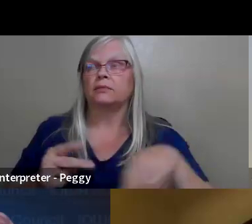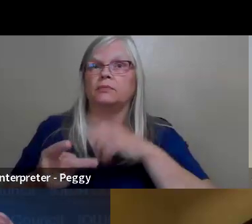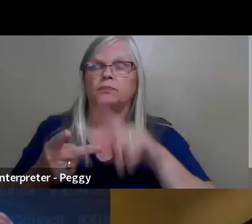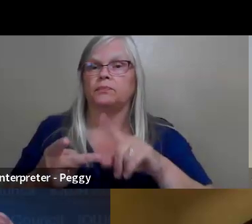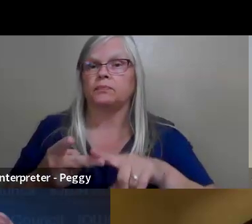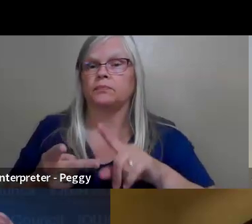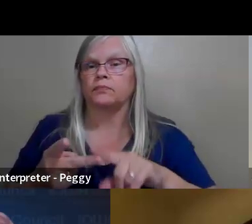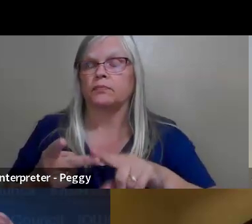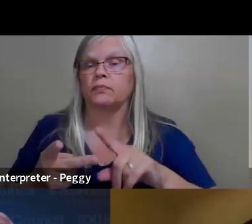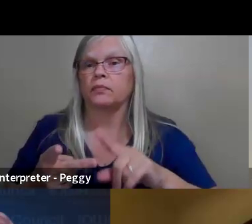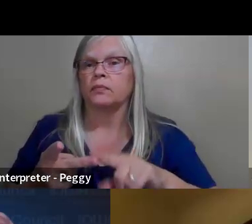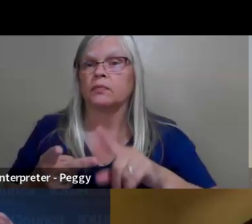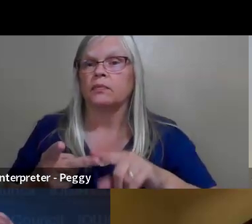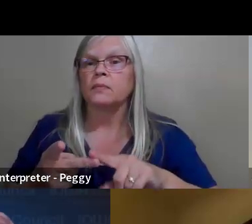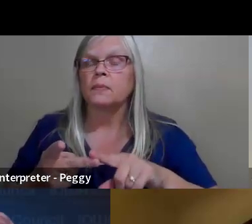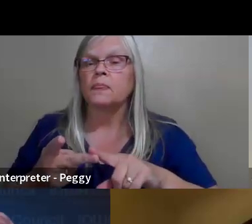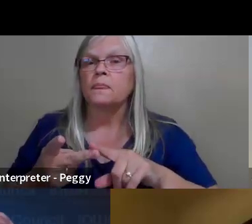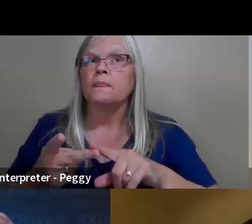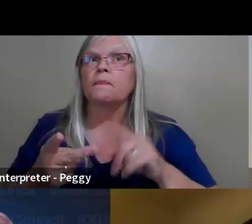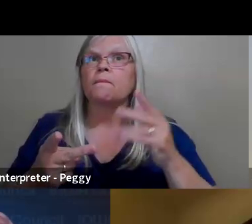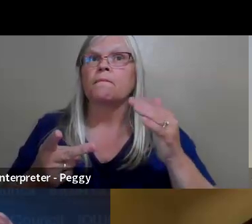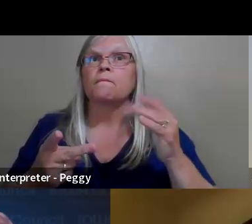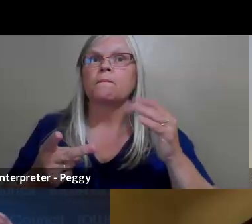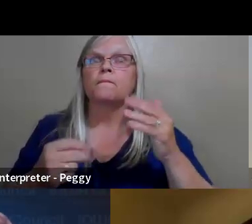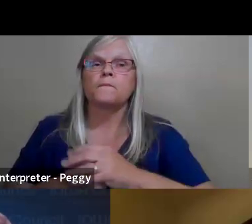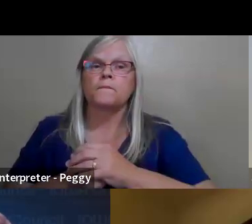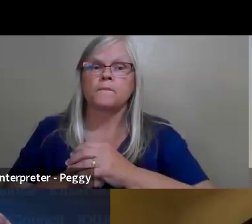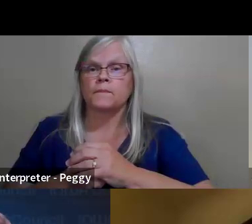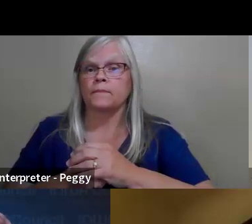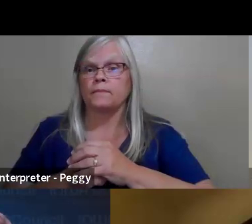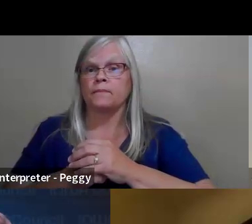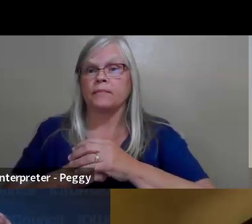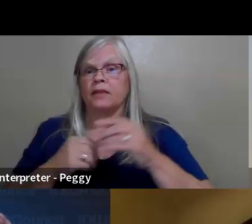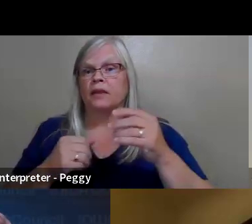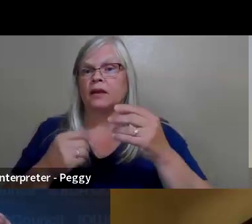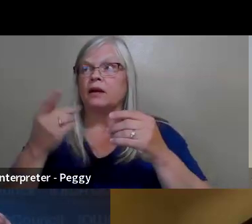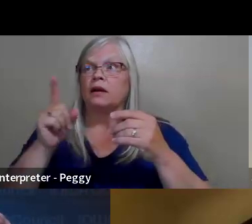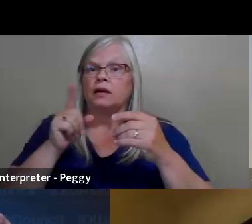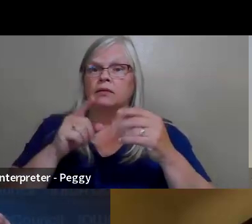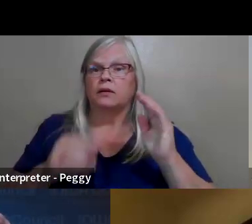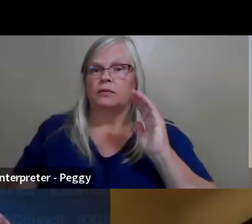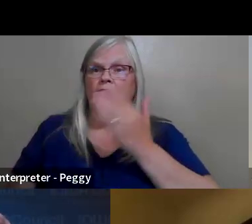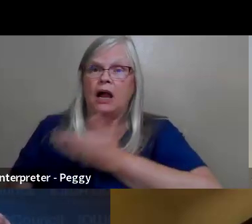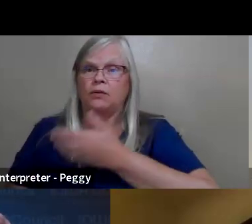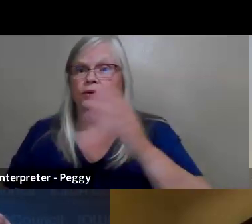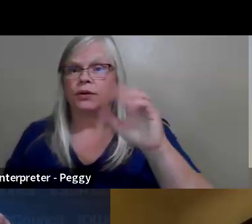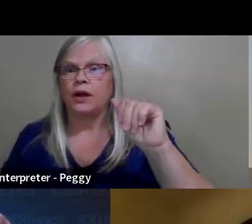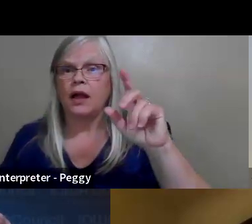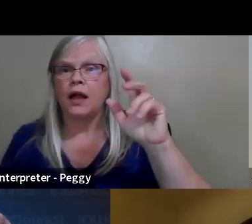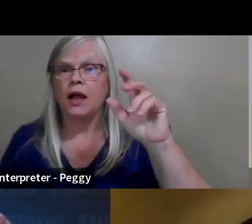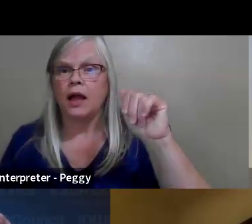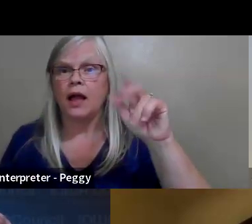But the fact that this administration would go after long-term